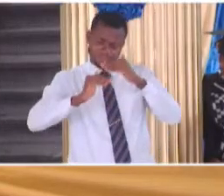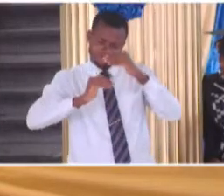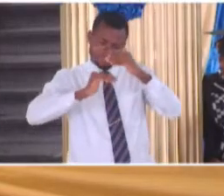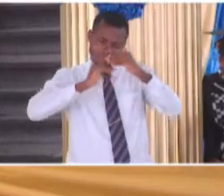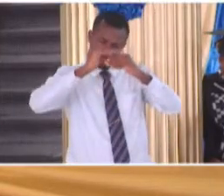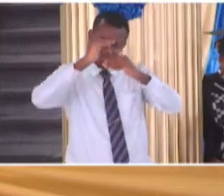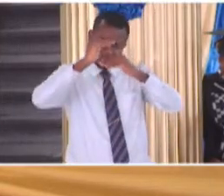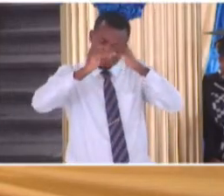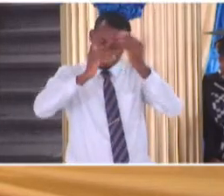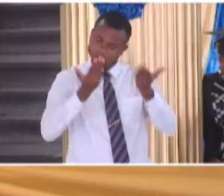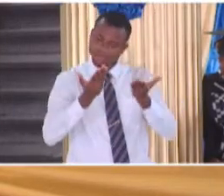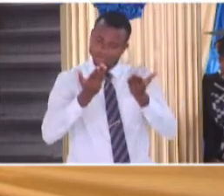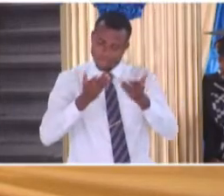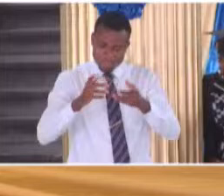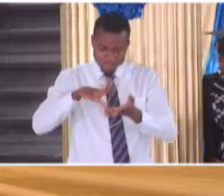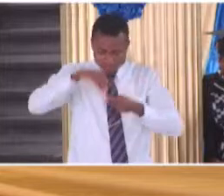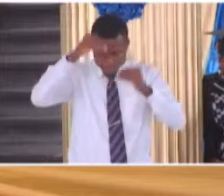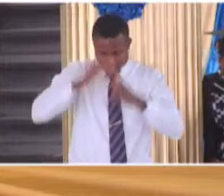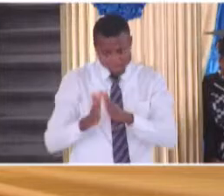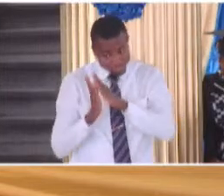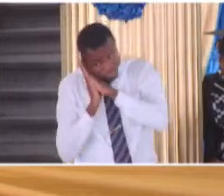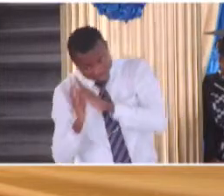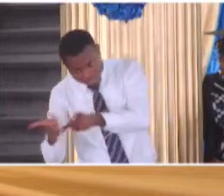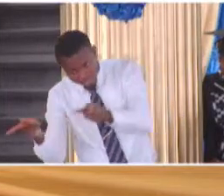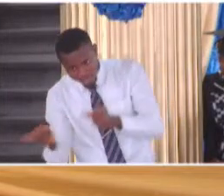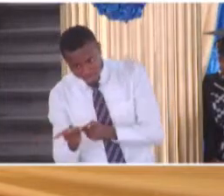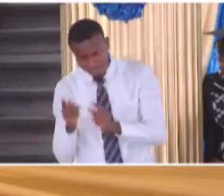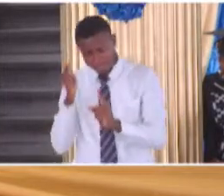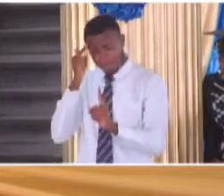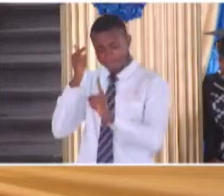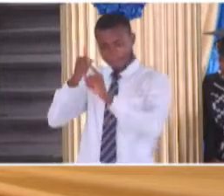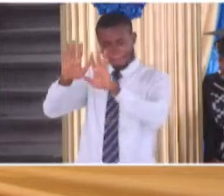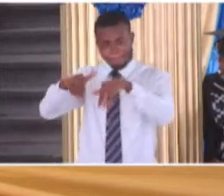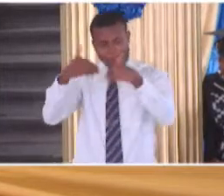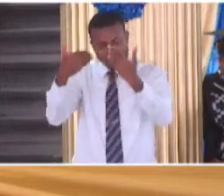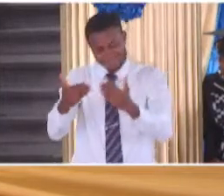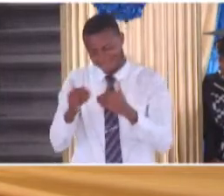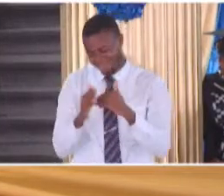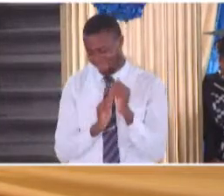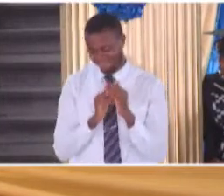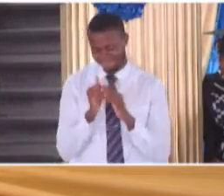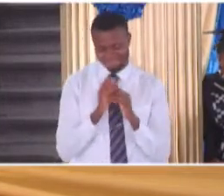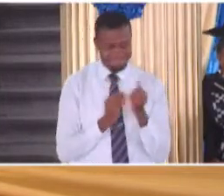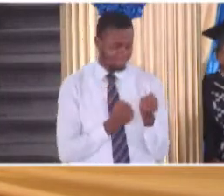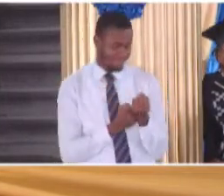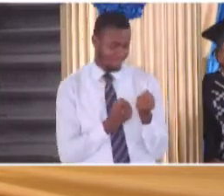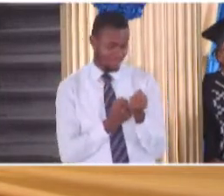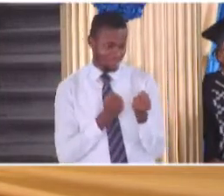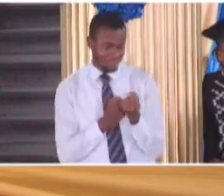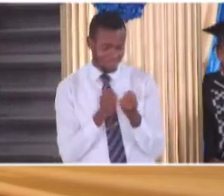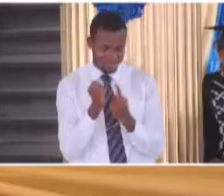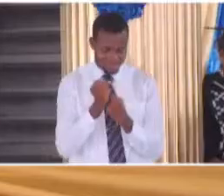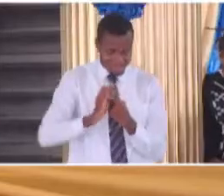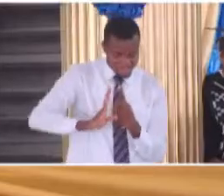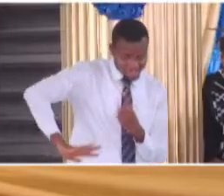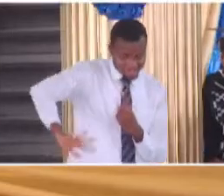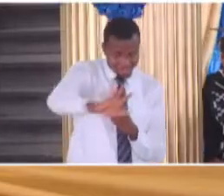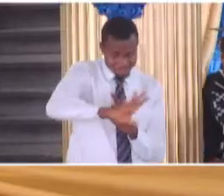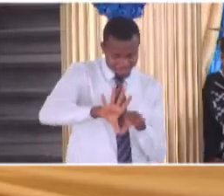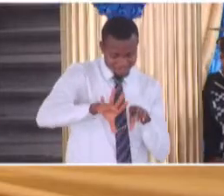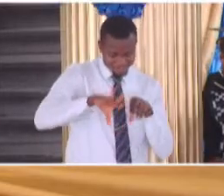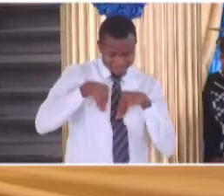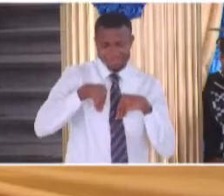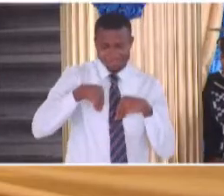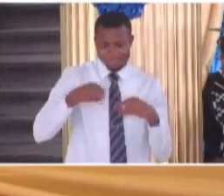accommodation facilities. Our aim is to provide a comfortable and supportive environment that fosters